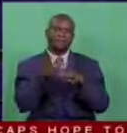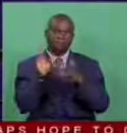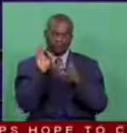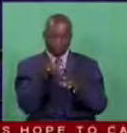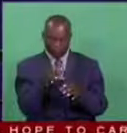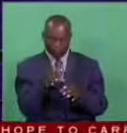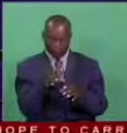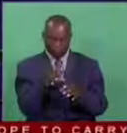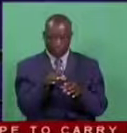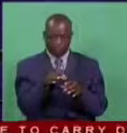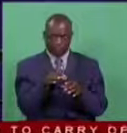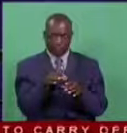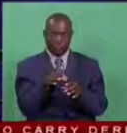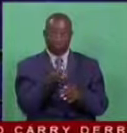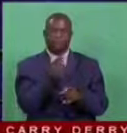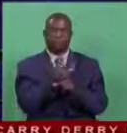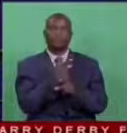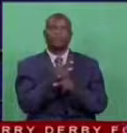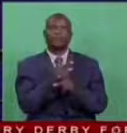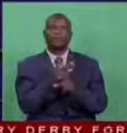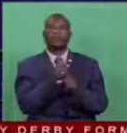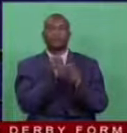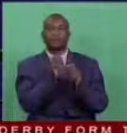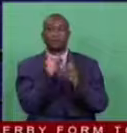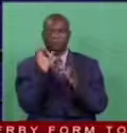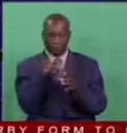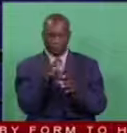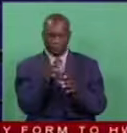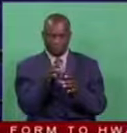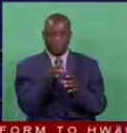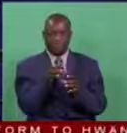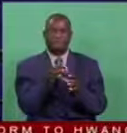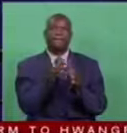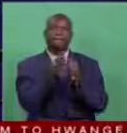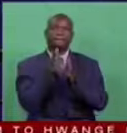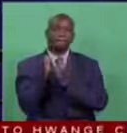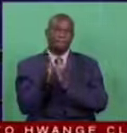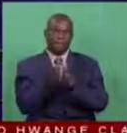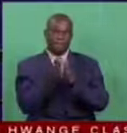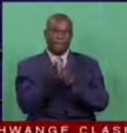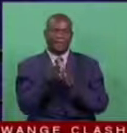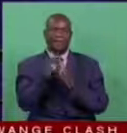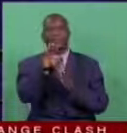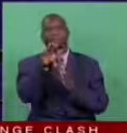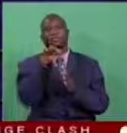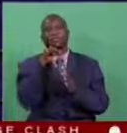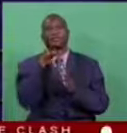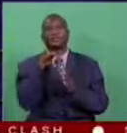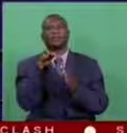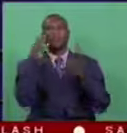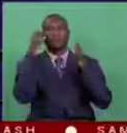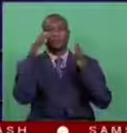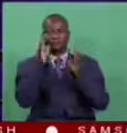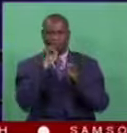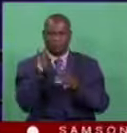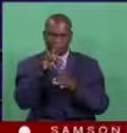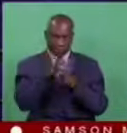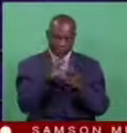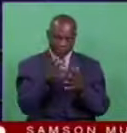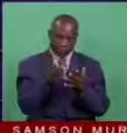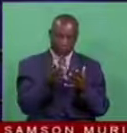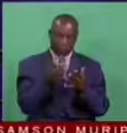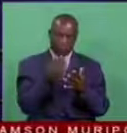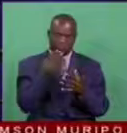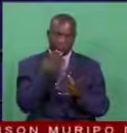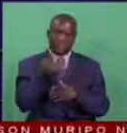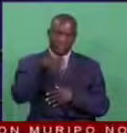through an international relations lecture. But anyway, what is Zimbabwe doing in order to celebrate the day? To celebrate the day, for us coming in